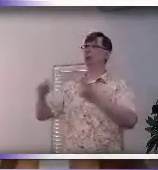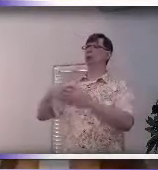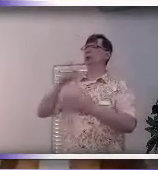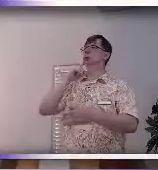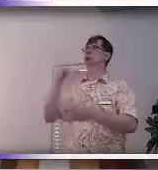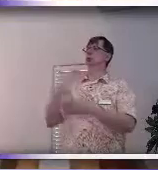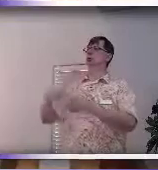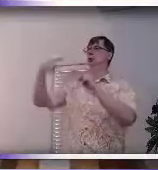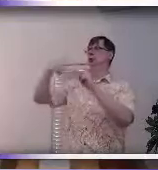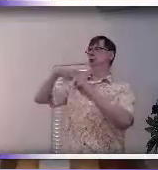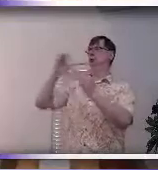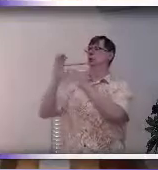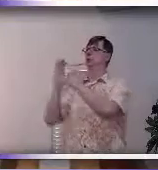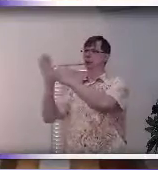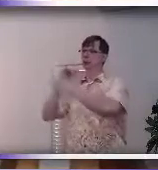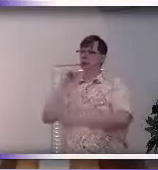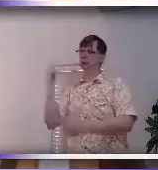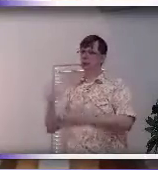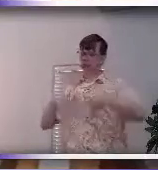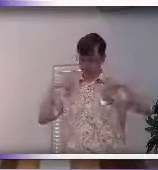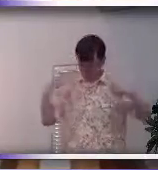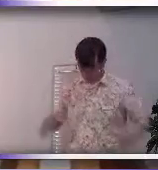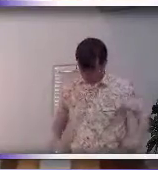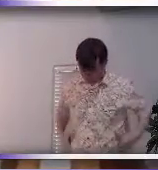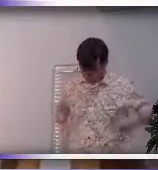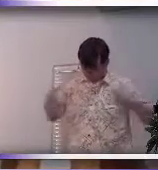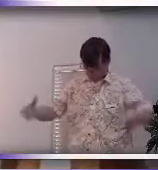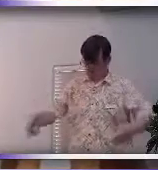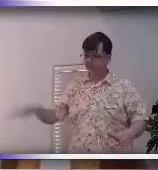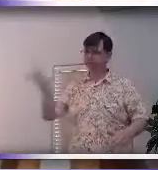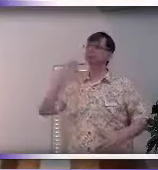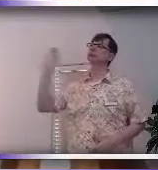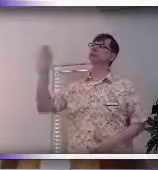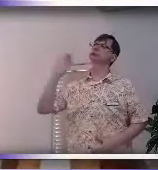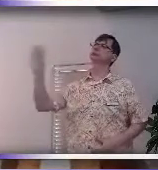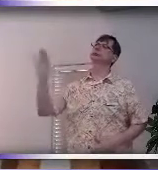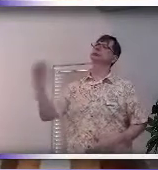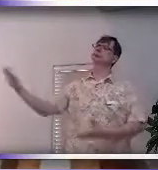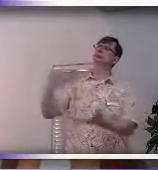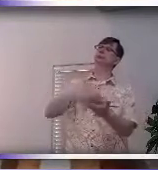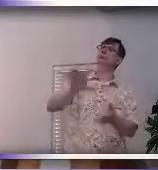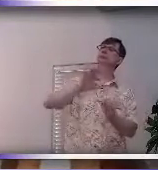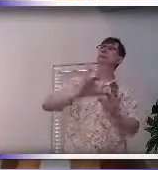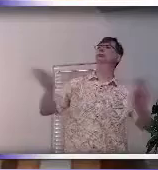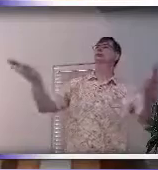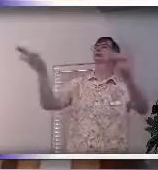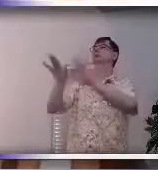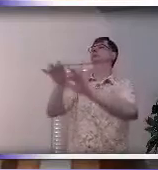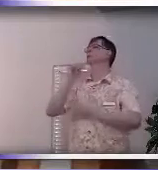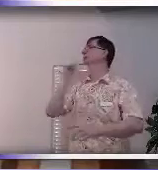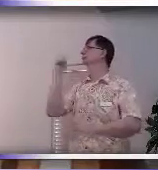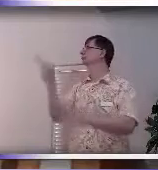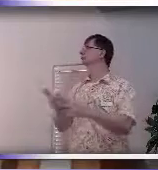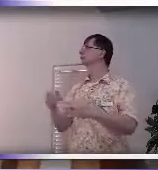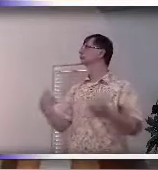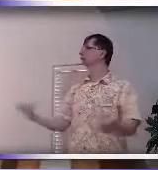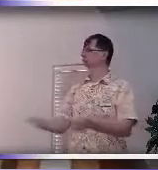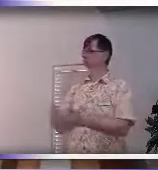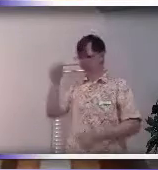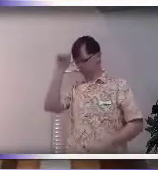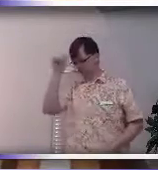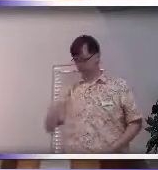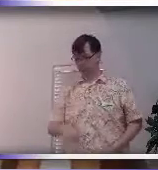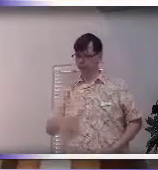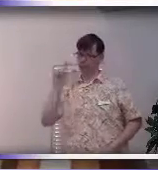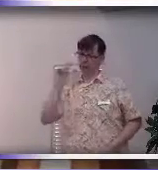it. Not everybody feels that that is something we should be doing, that this is, I believe one of the ways it